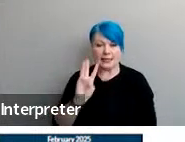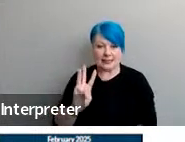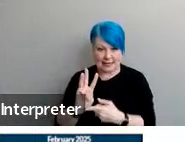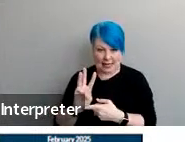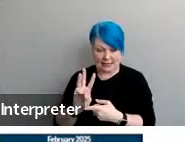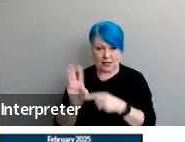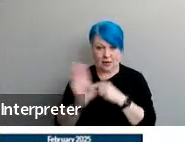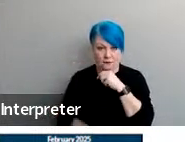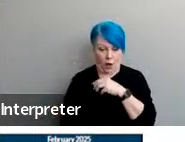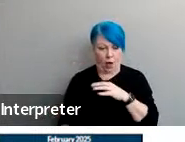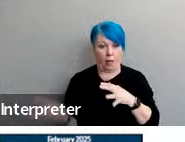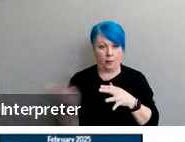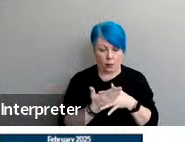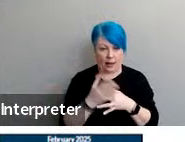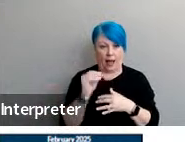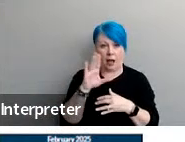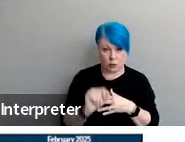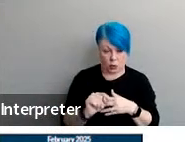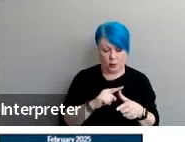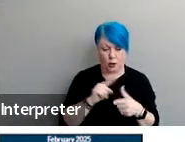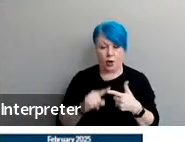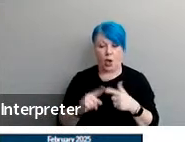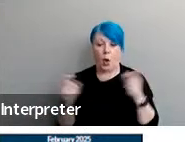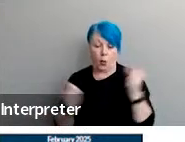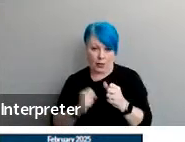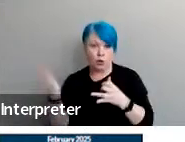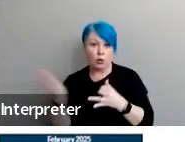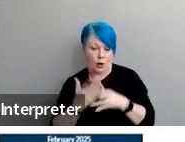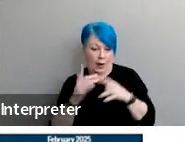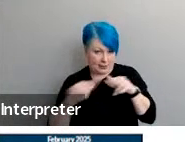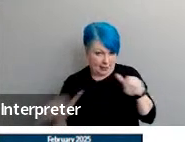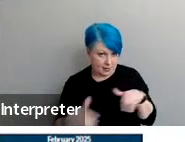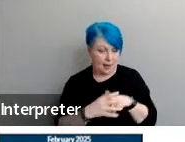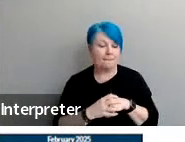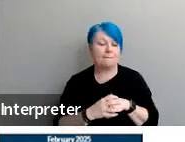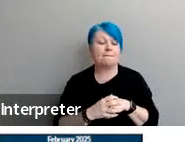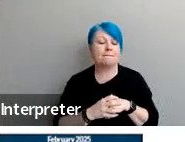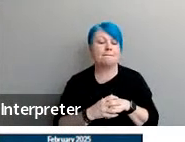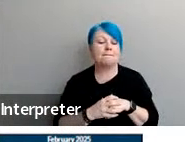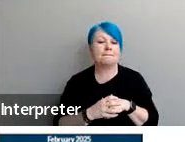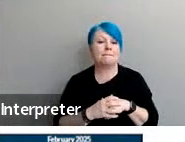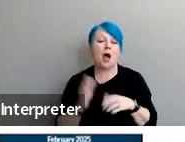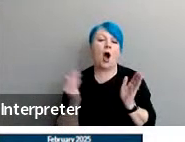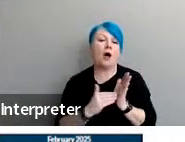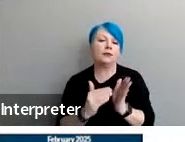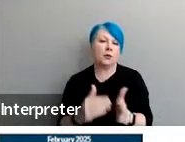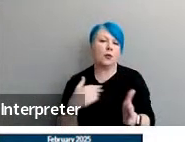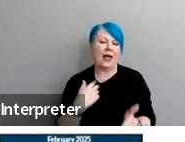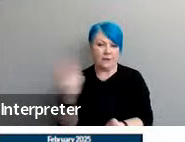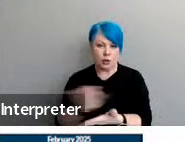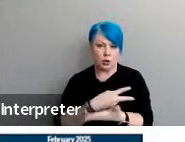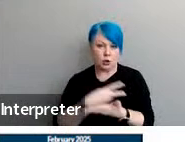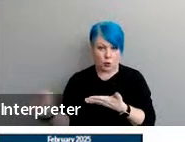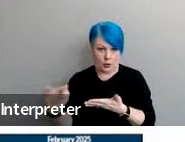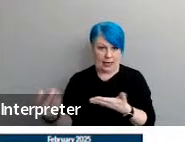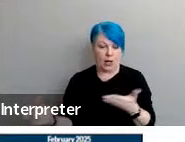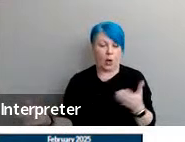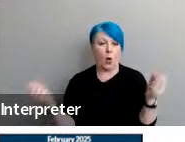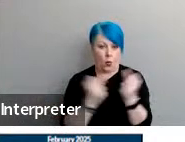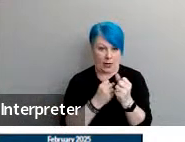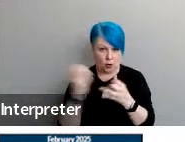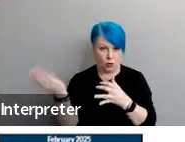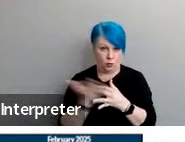be in October. Our winter break will be at the same time. We often do a 2-week winter break that will